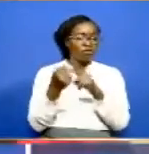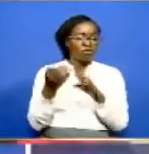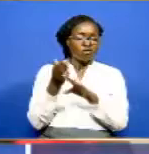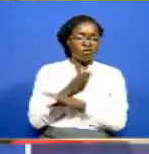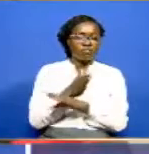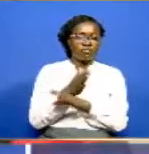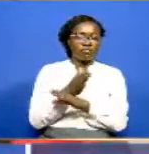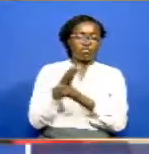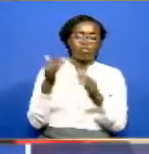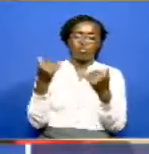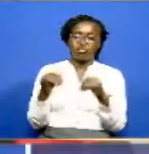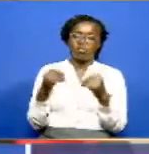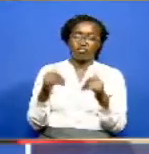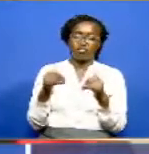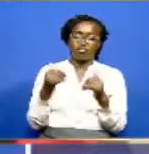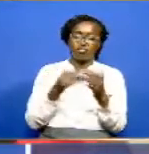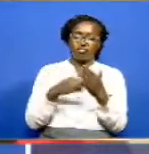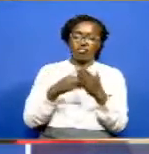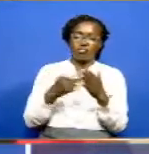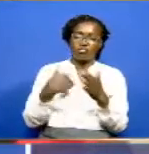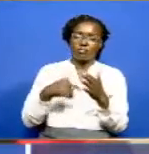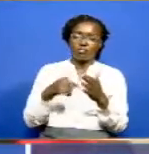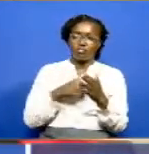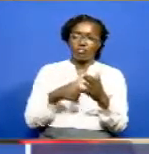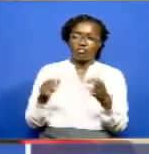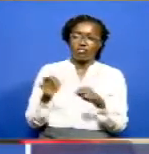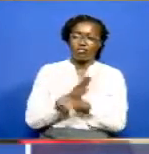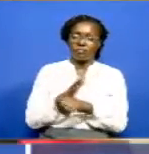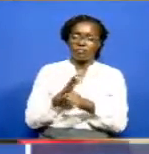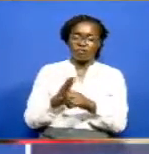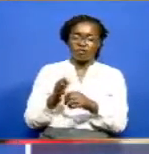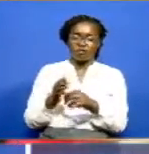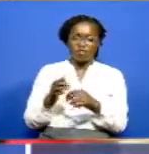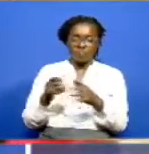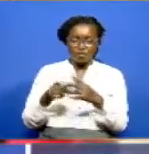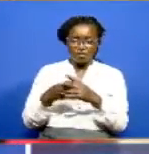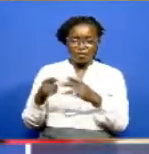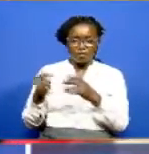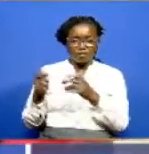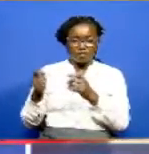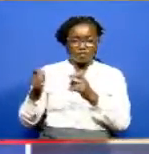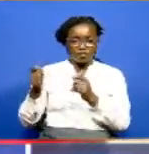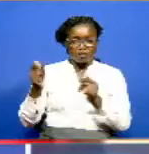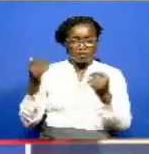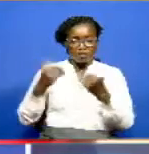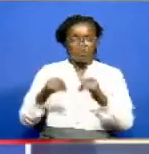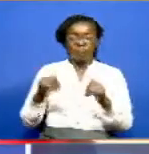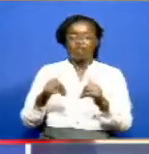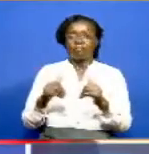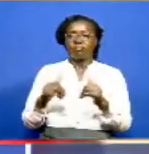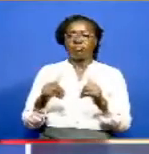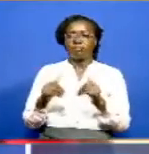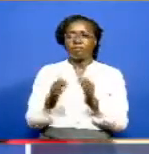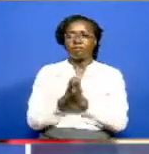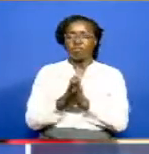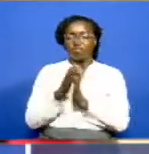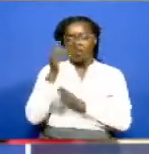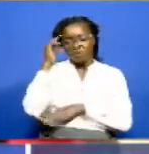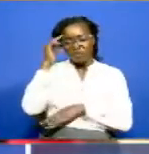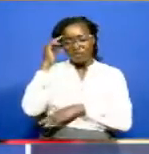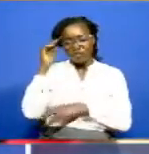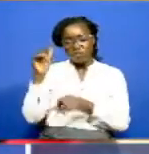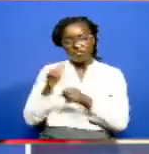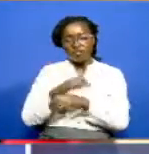tournaments, I think our weaknesses mostly has been our attack in terms of game-wise. And I think most of the